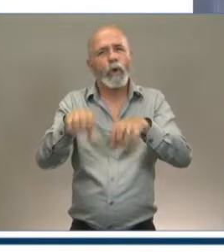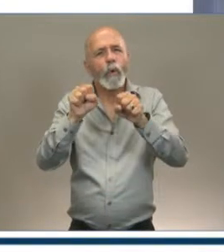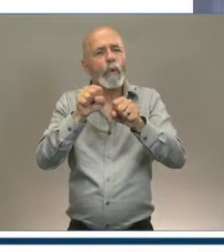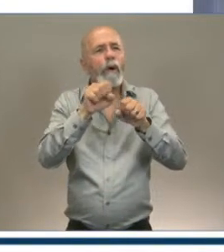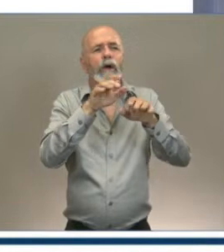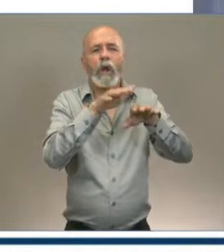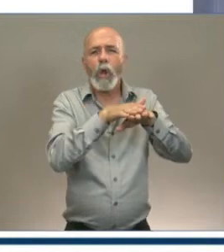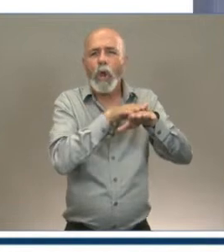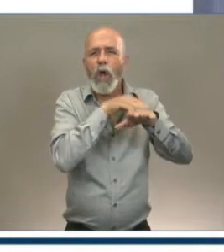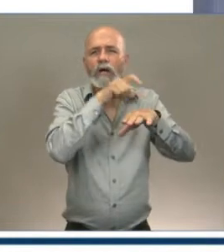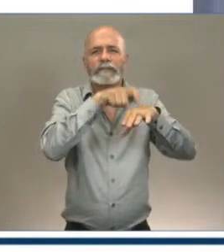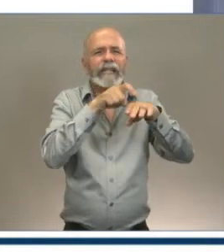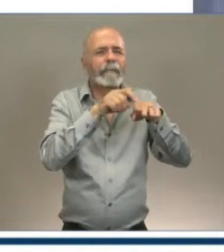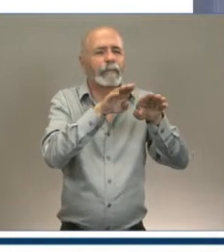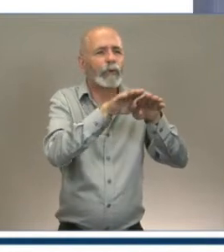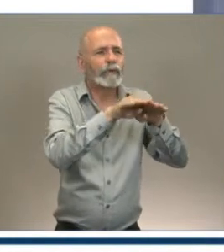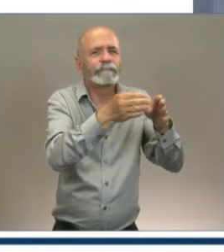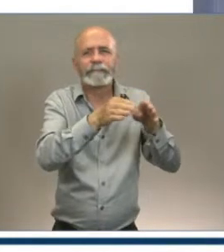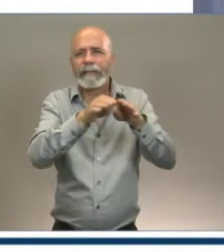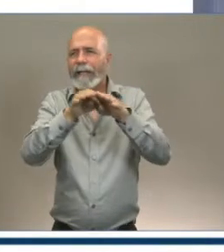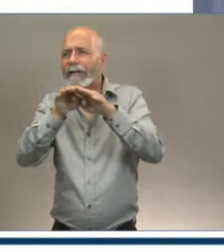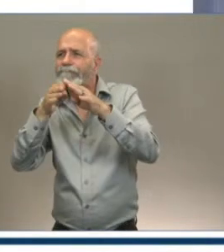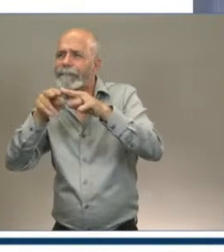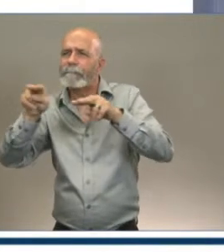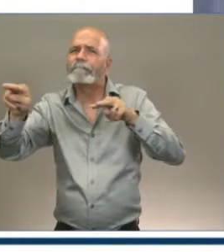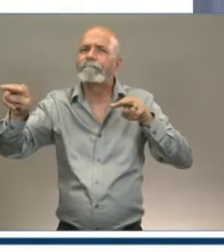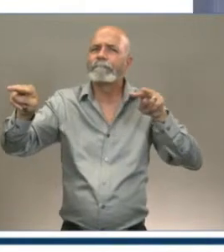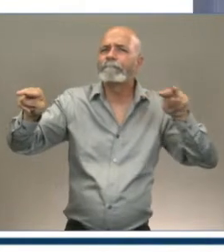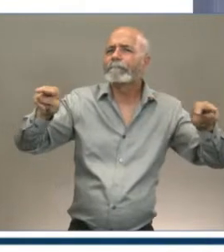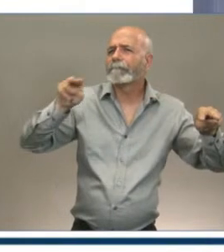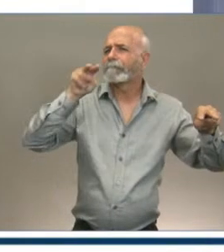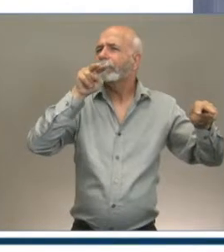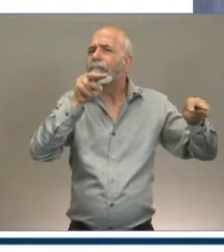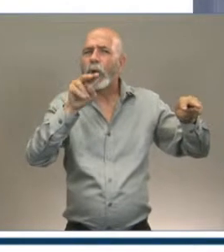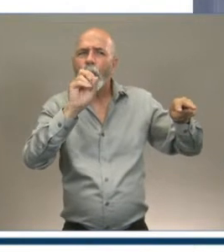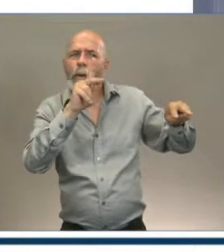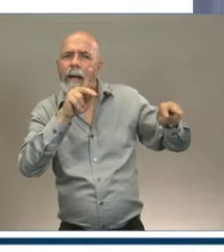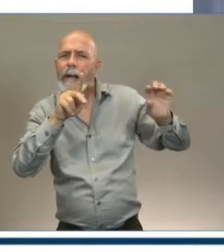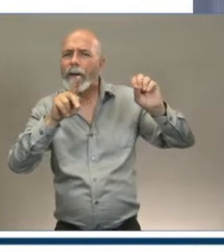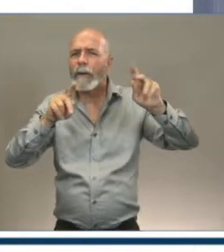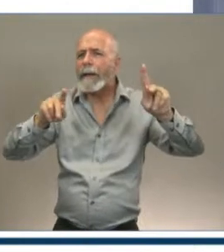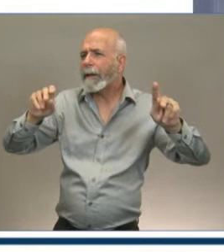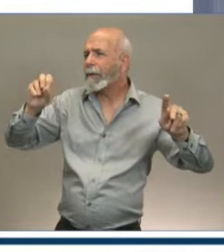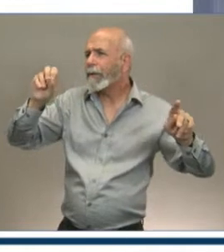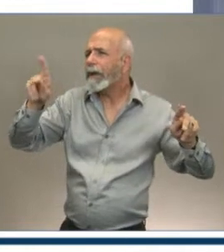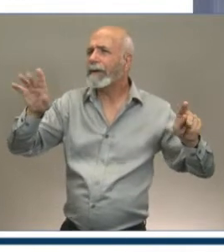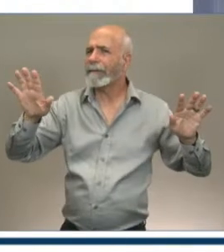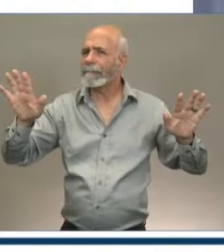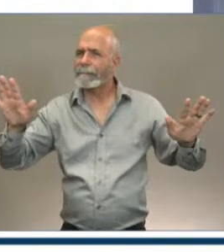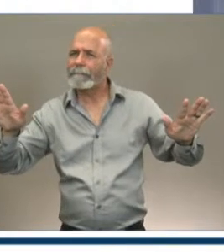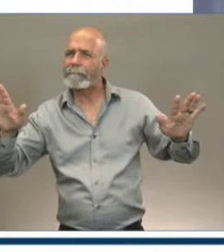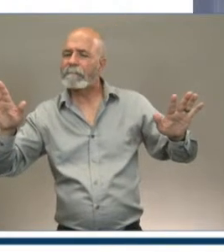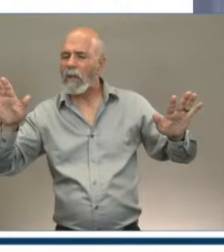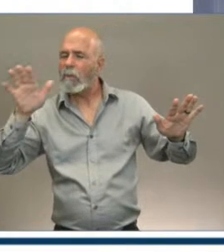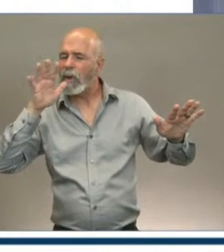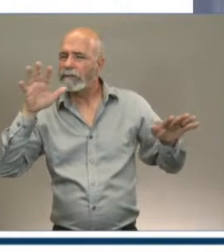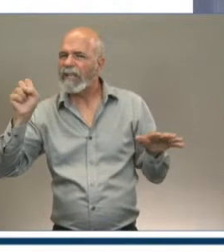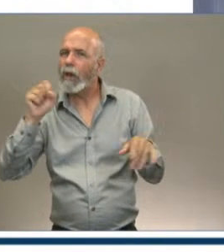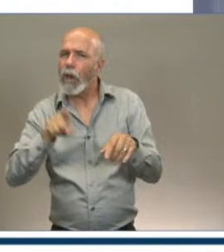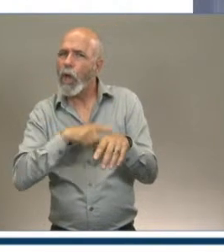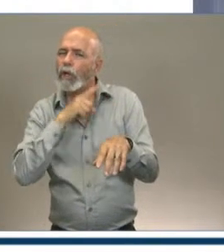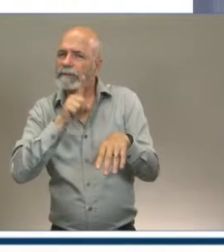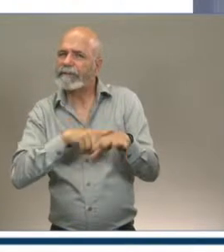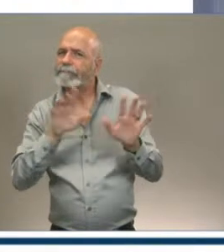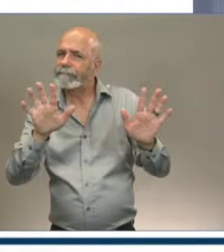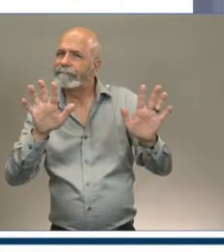of caution at looking at the opposite of when we put restrictions in place. So we'll do that slowly, and it'll be based on a